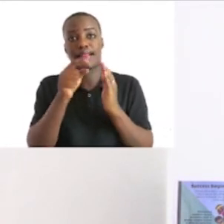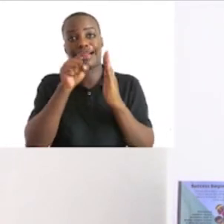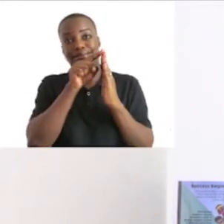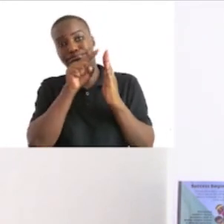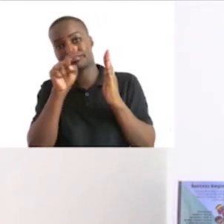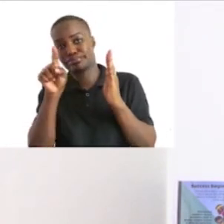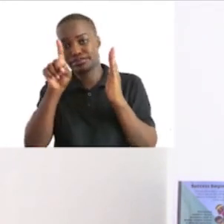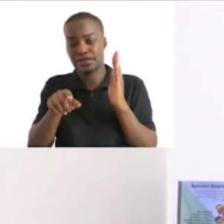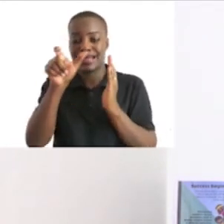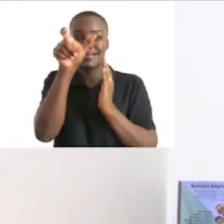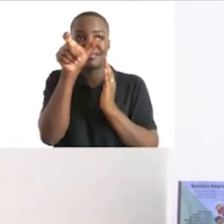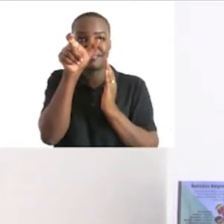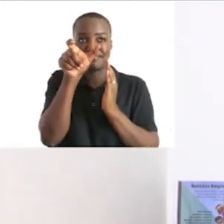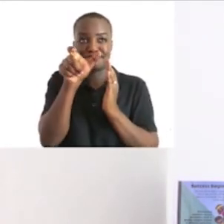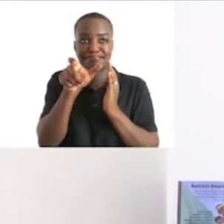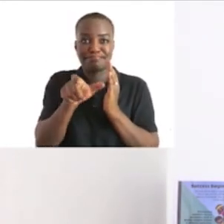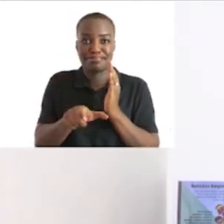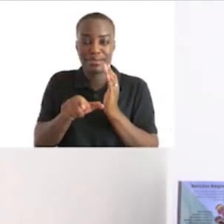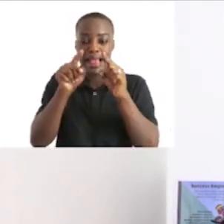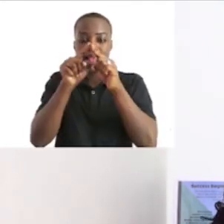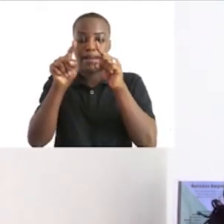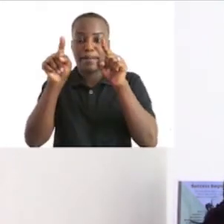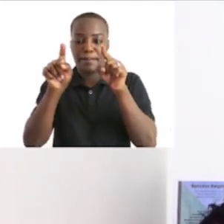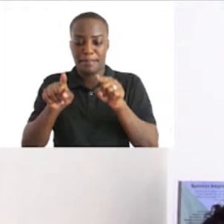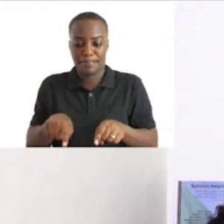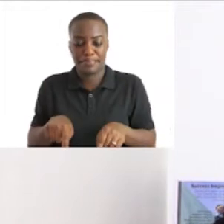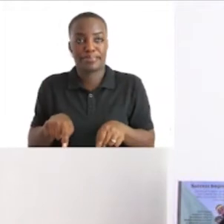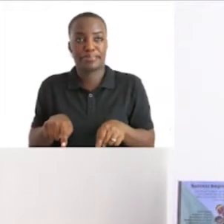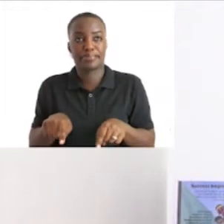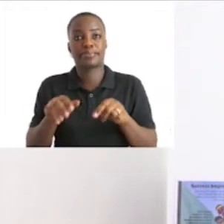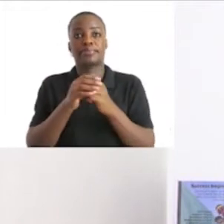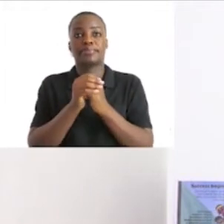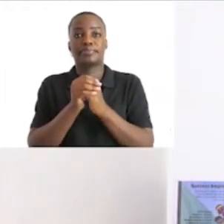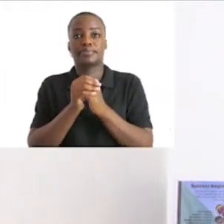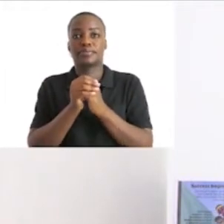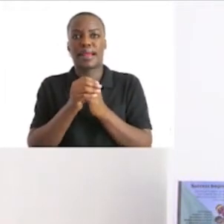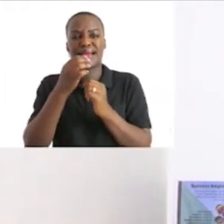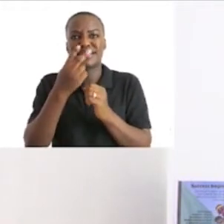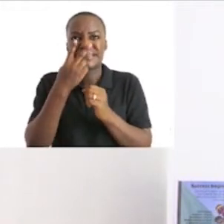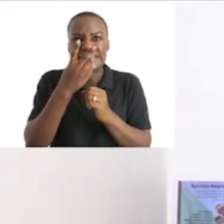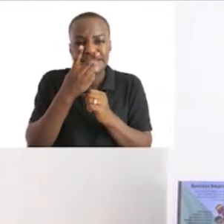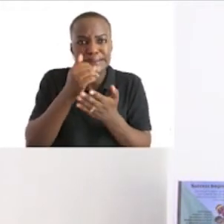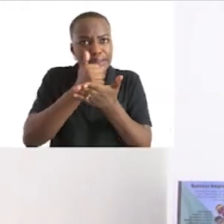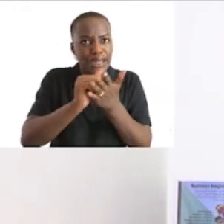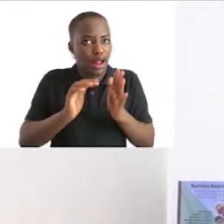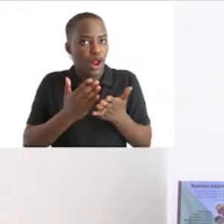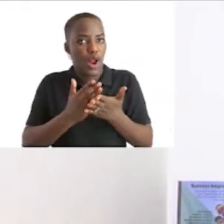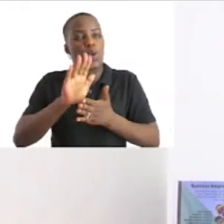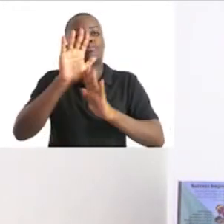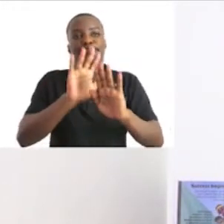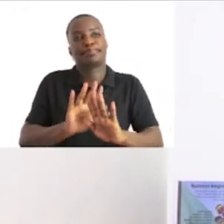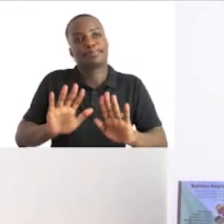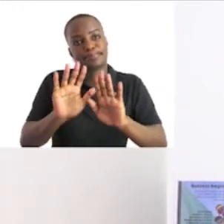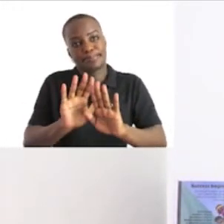a bar. This is called a bar. And to make it much more clearer, we are going to